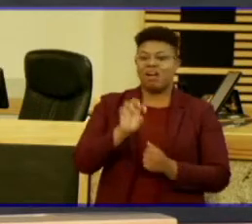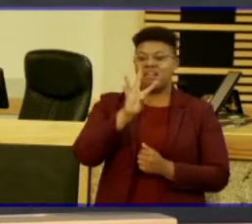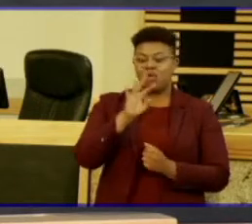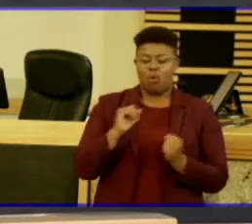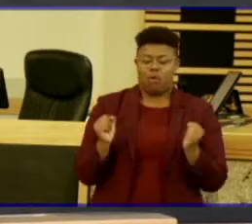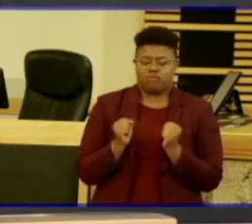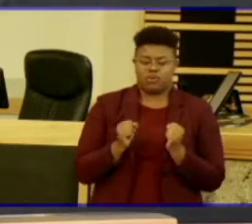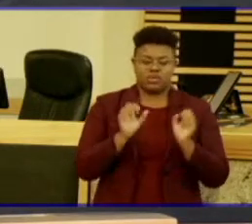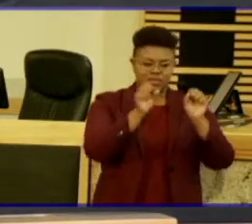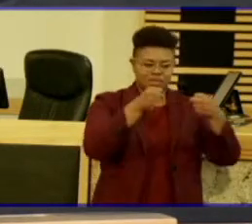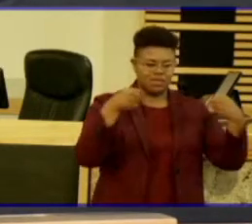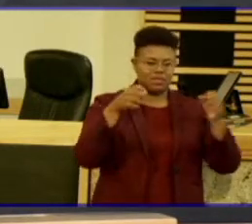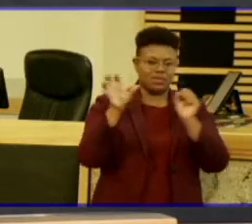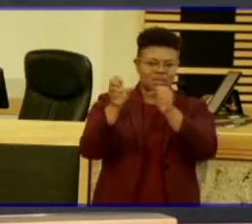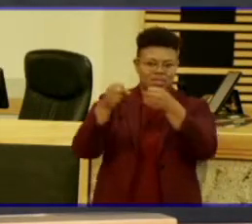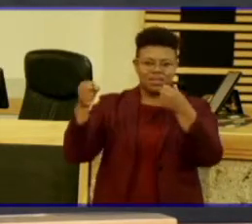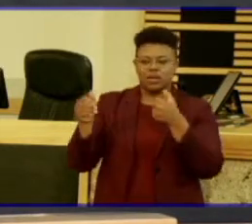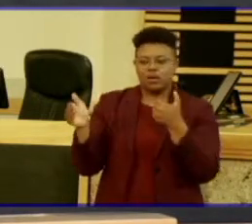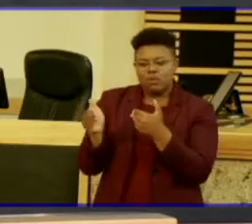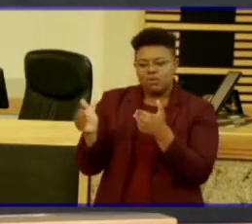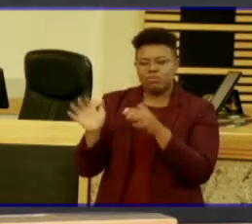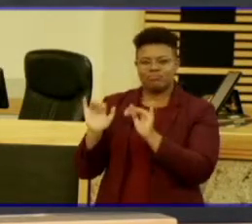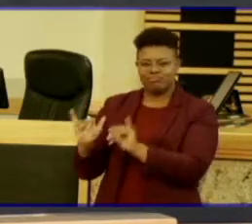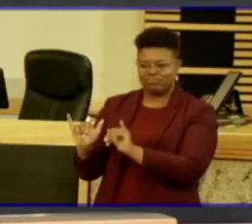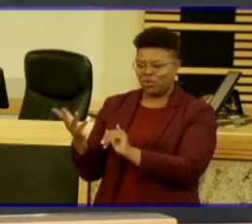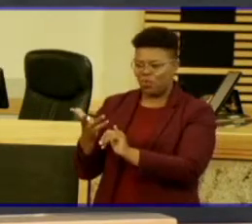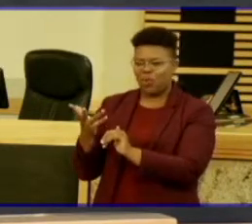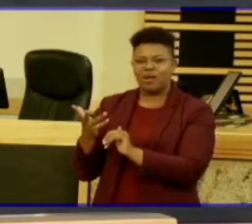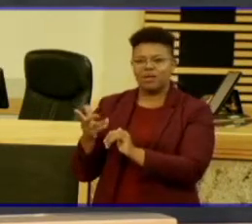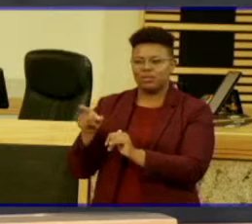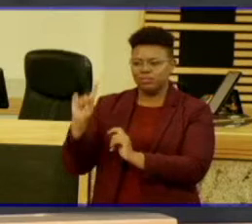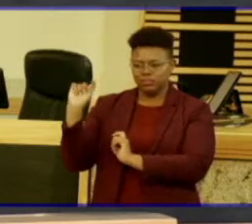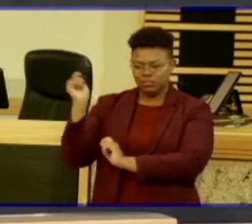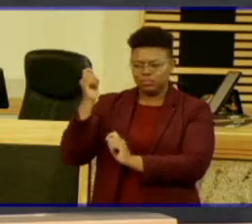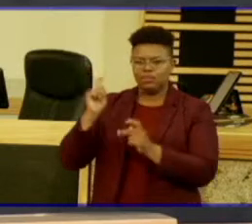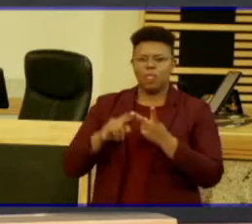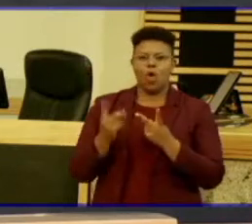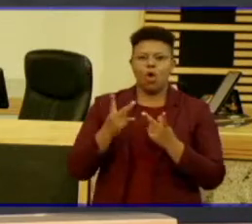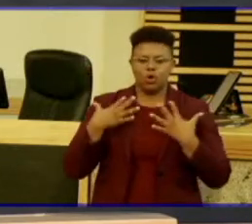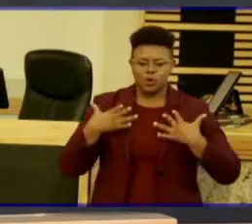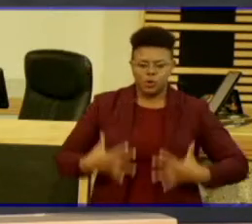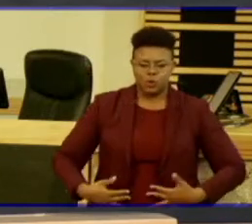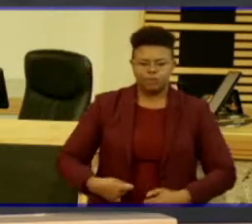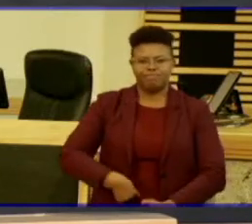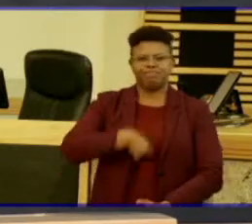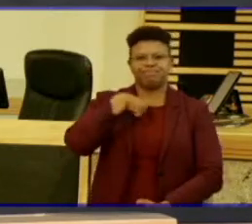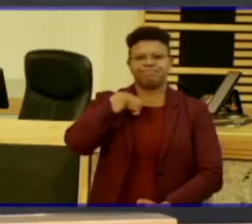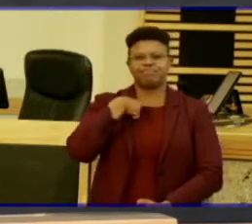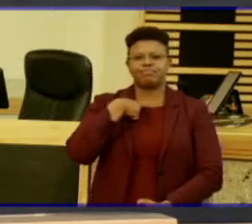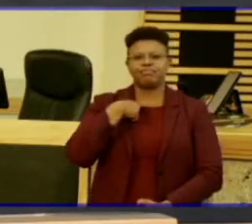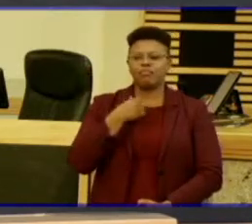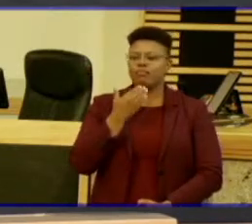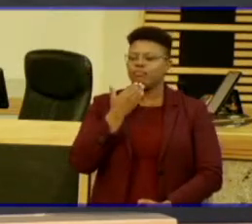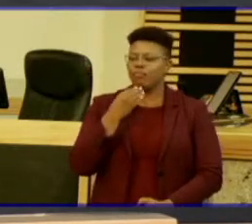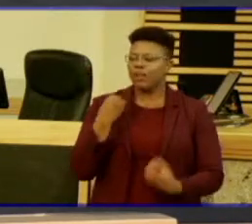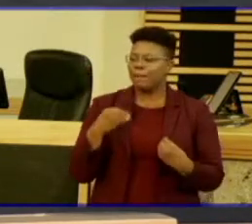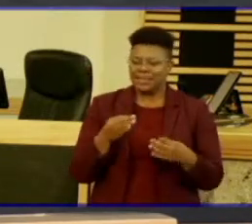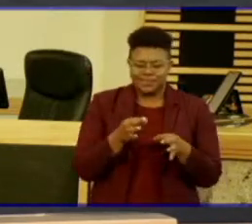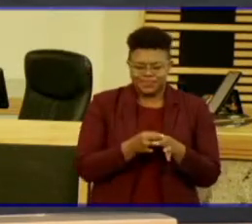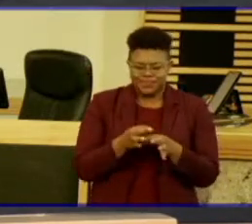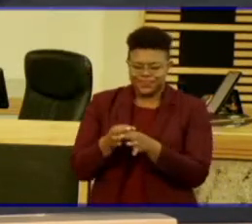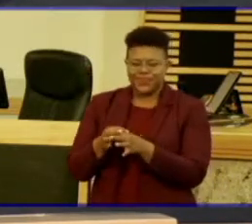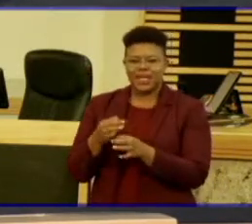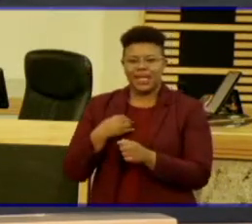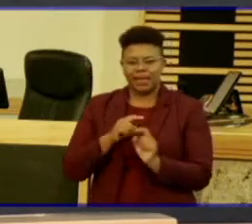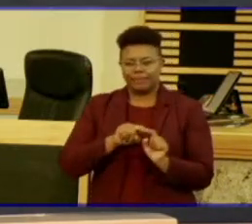4 coastal municipalities and fishing gear for small-scale cooperatives. We welcome the